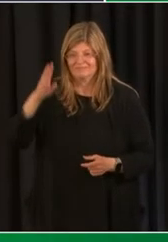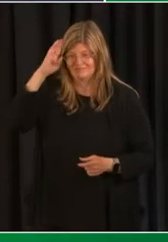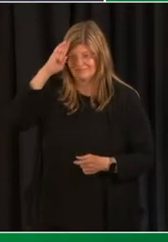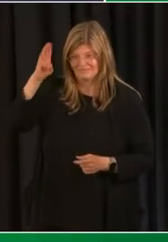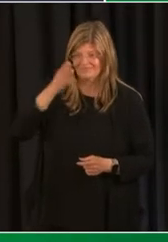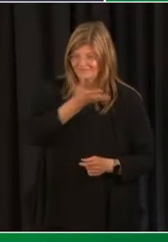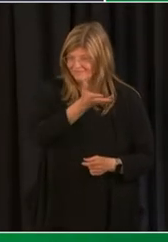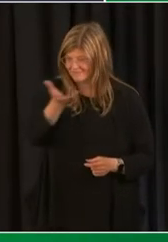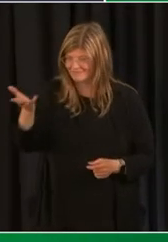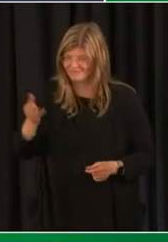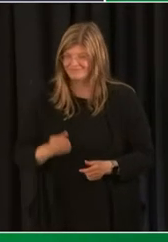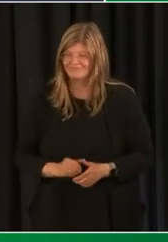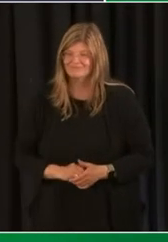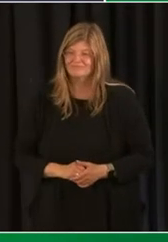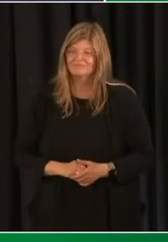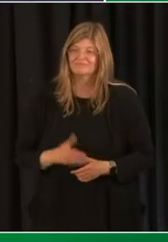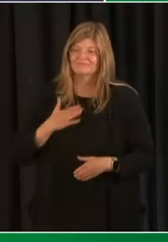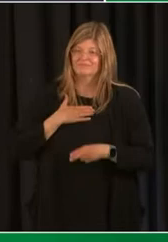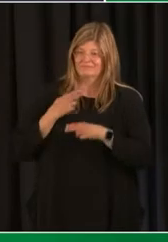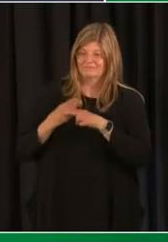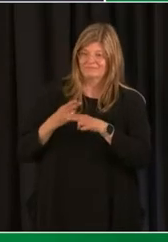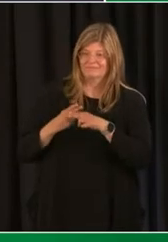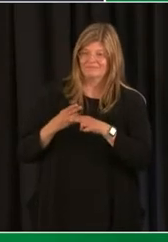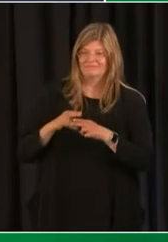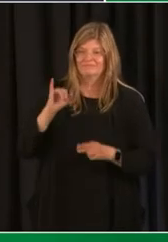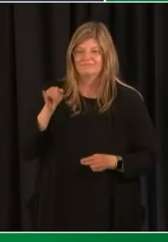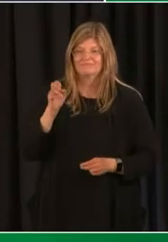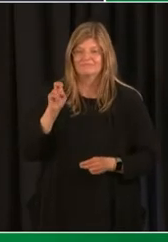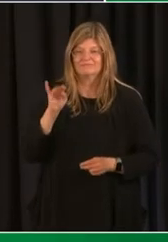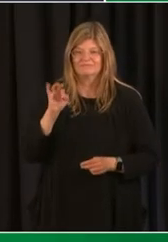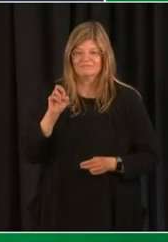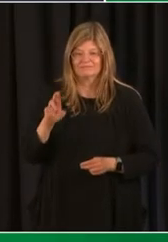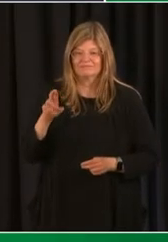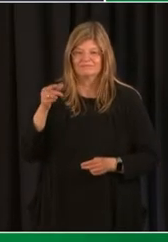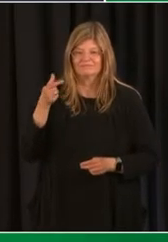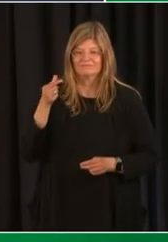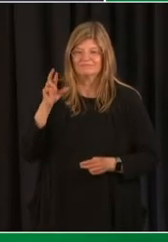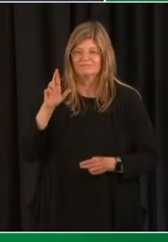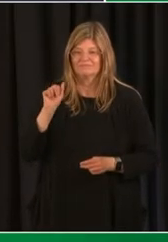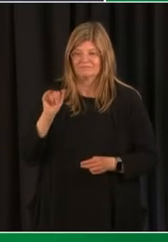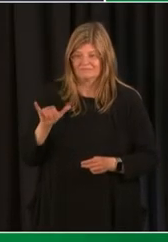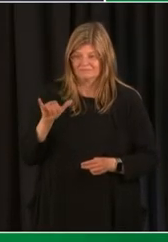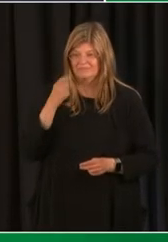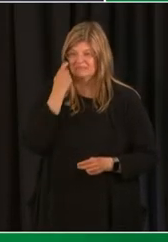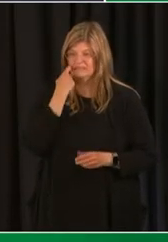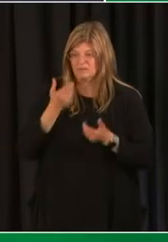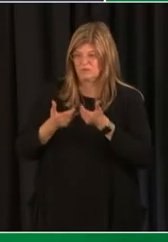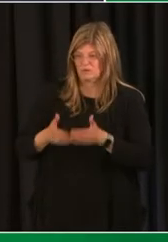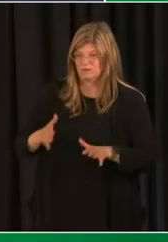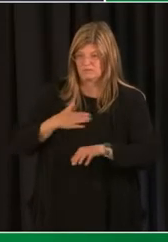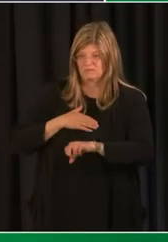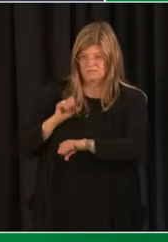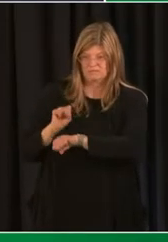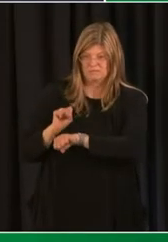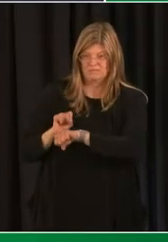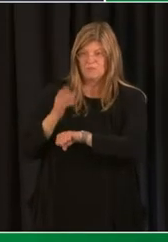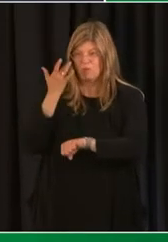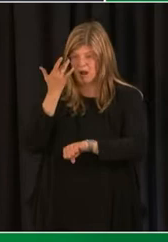everyone. So my name is Jennifer Gray, as it was just stated. I recently lost my job because